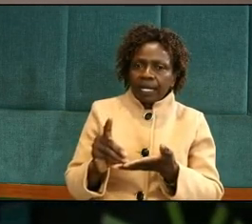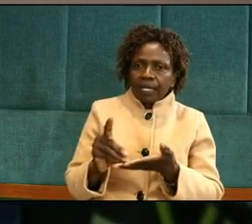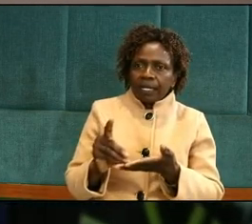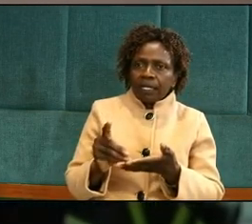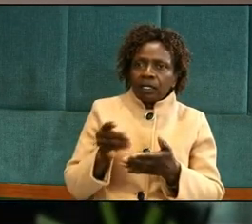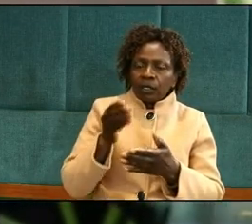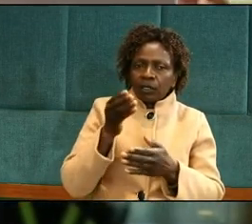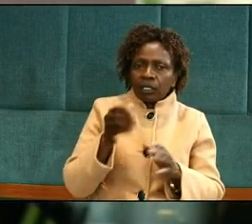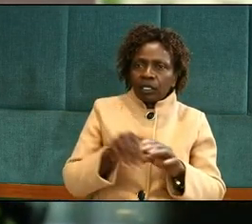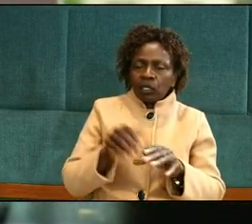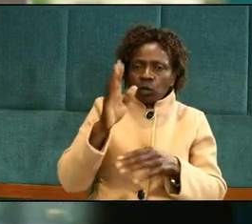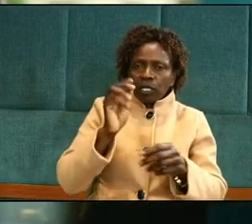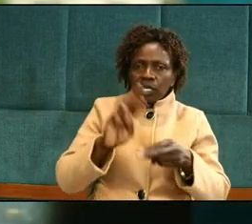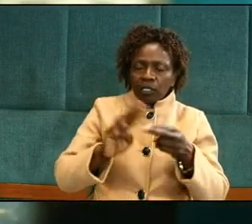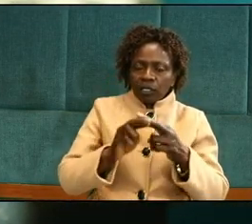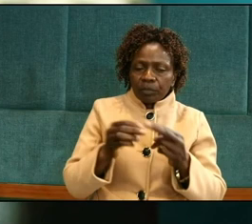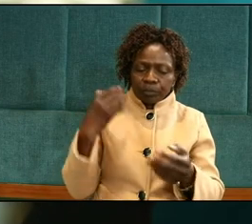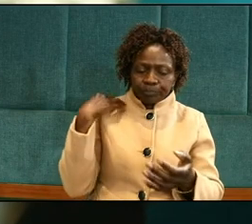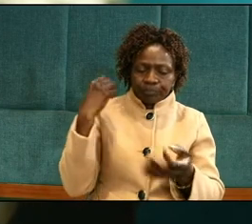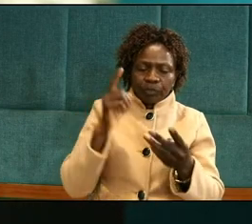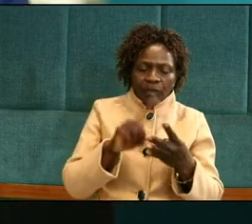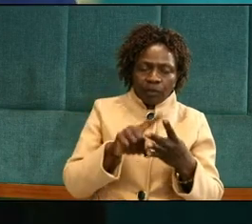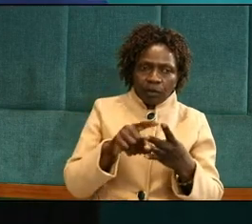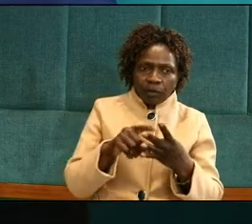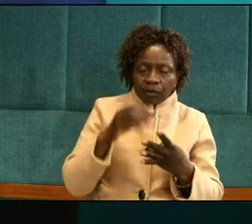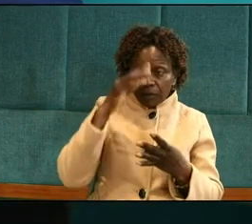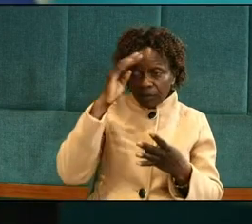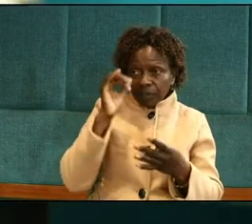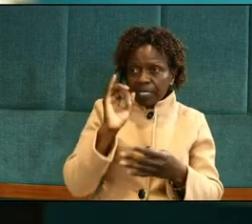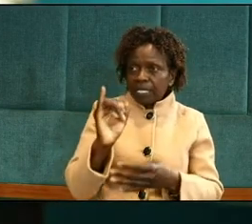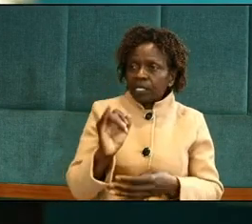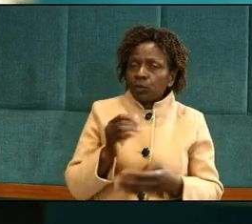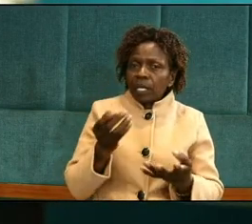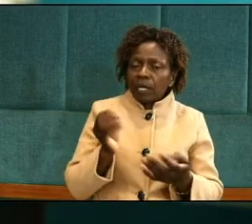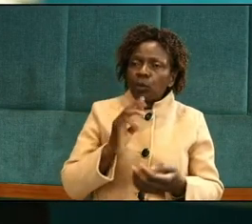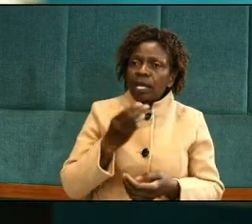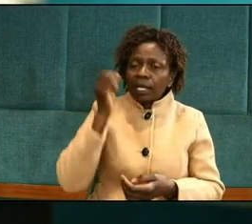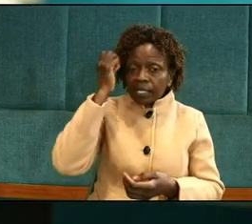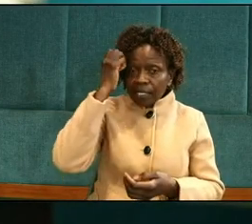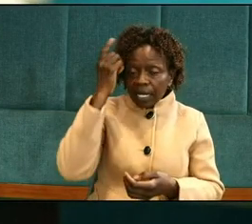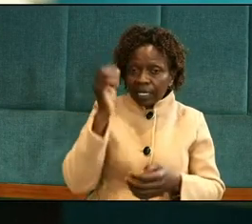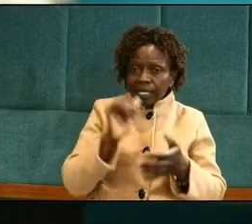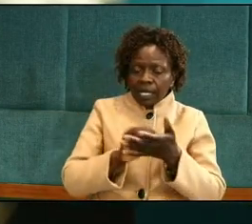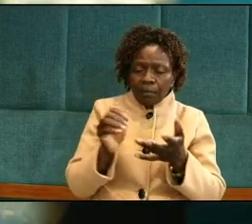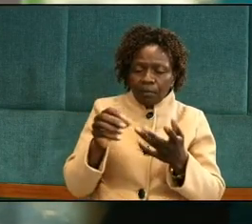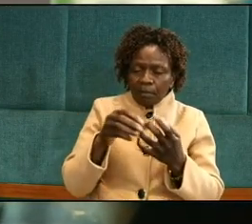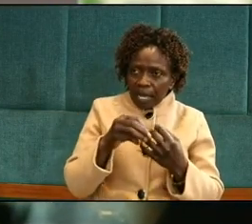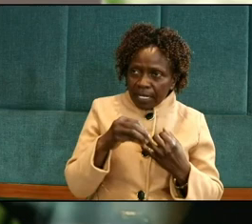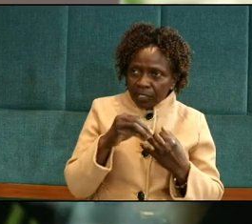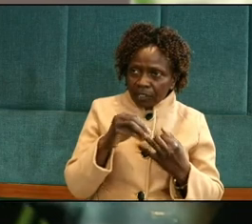God relationship. And the fourth aspect of the philosophy is we understand that